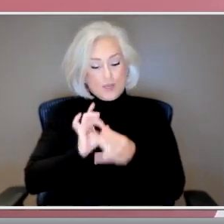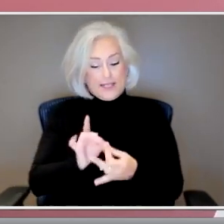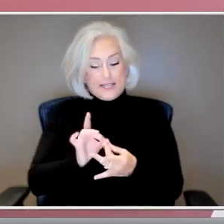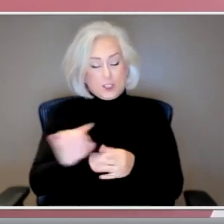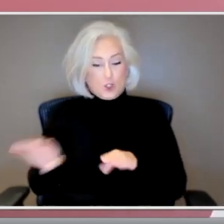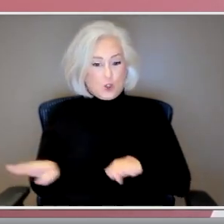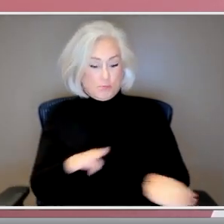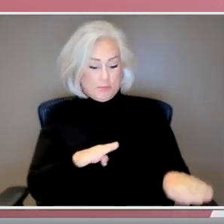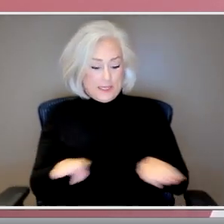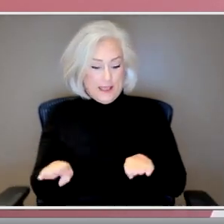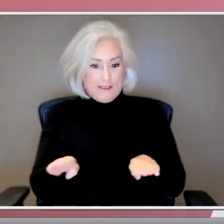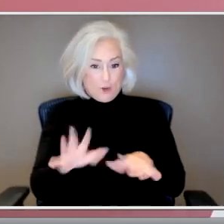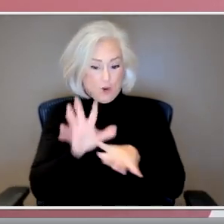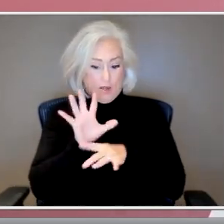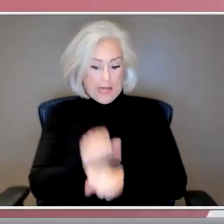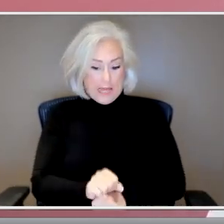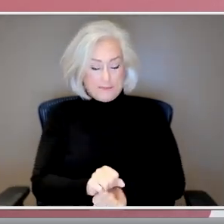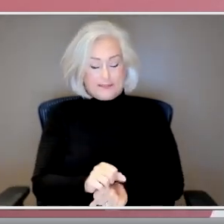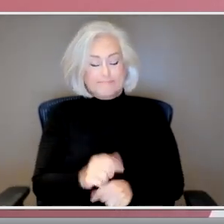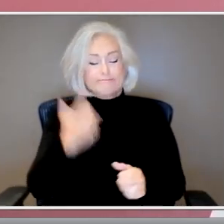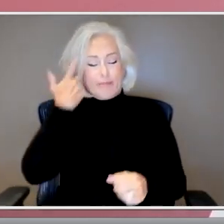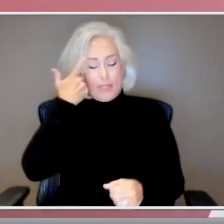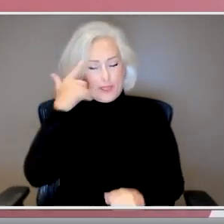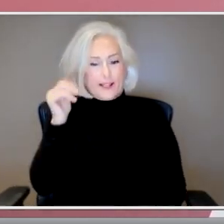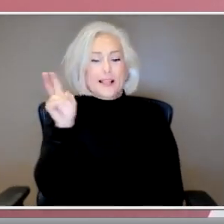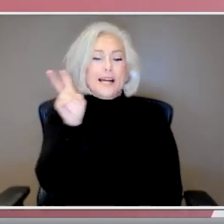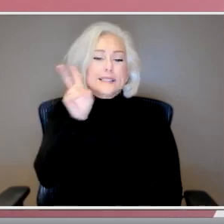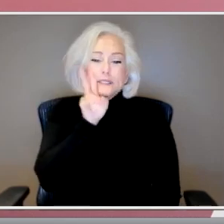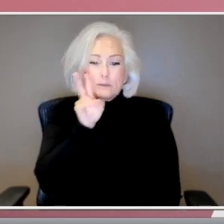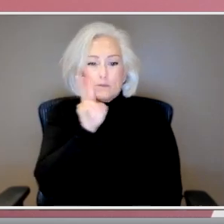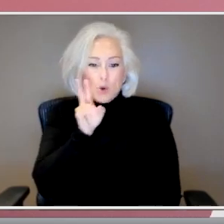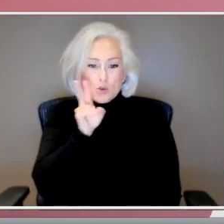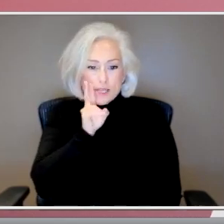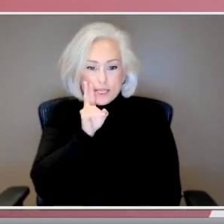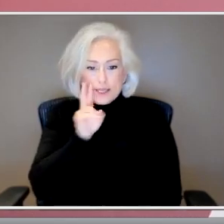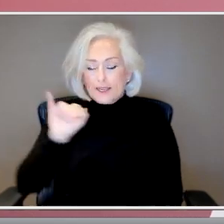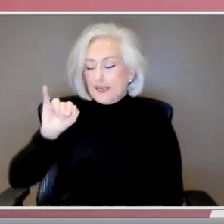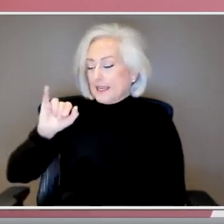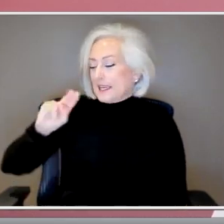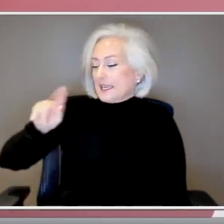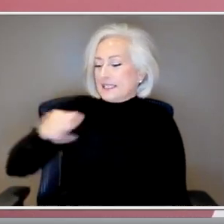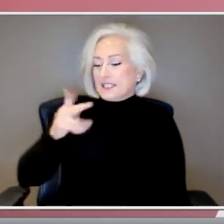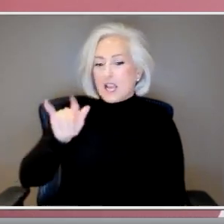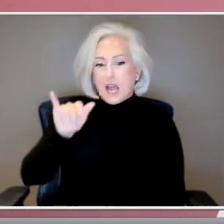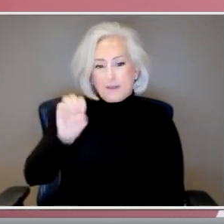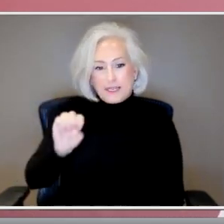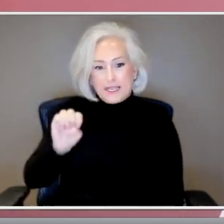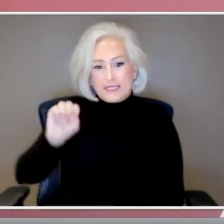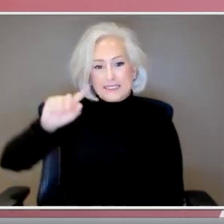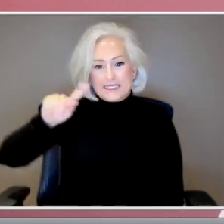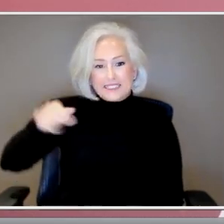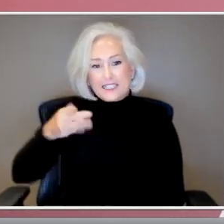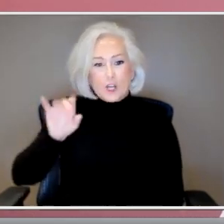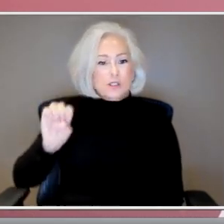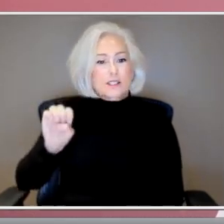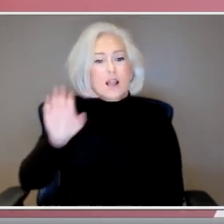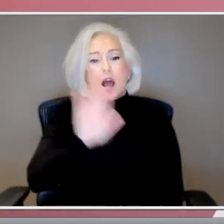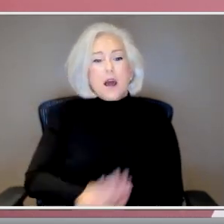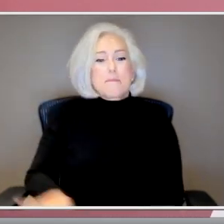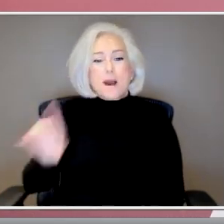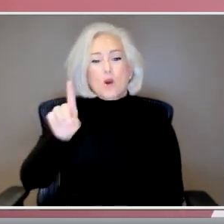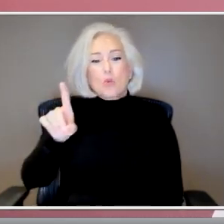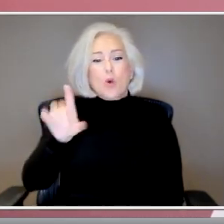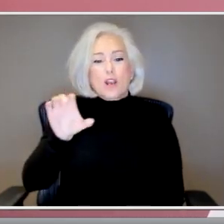instance. The studies about innominate artery stenosis, the incidence of smoking is almost 100%. It really doesn't happen in the absence of that.